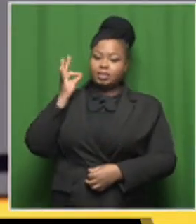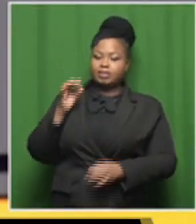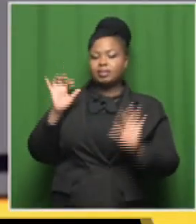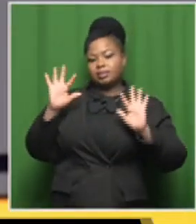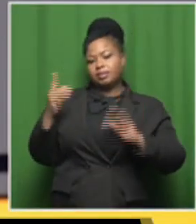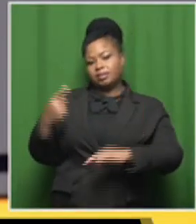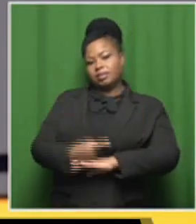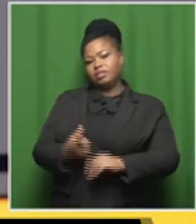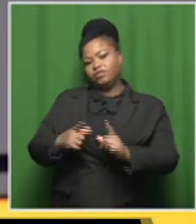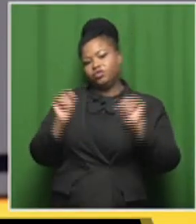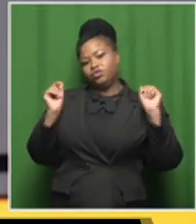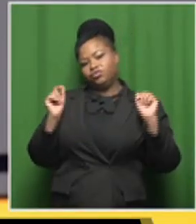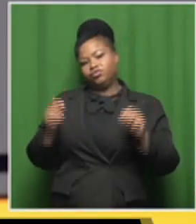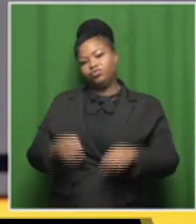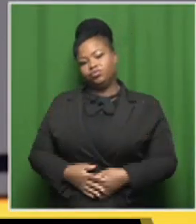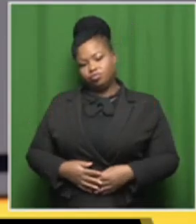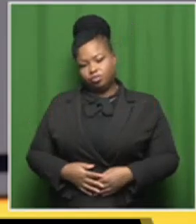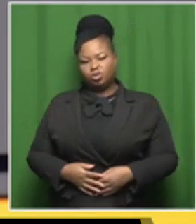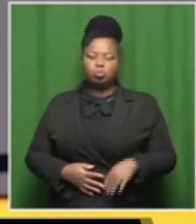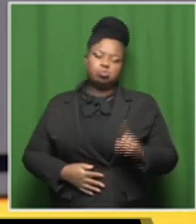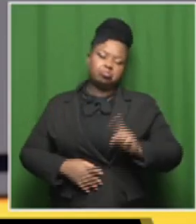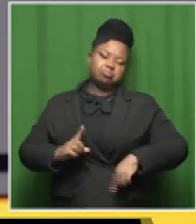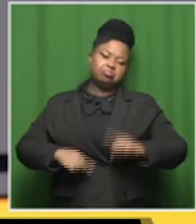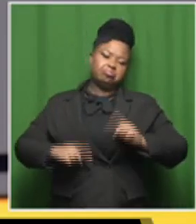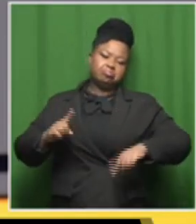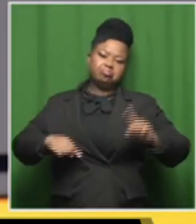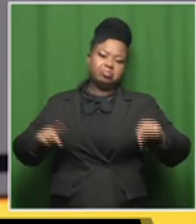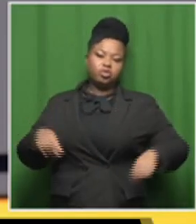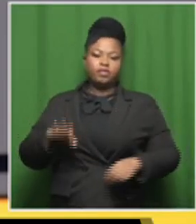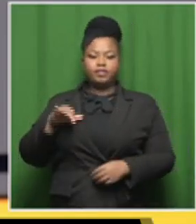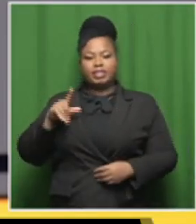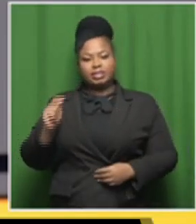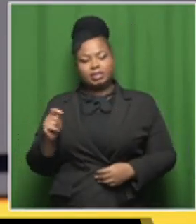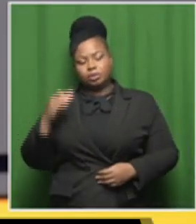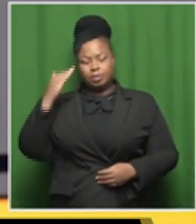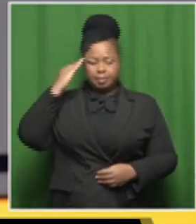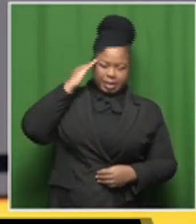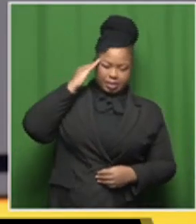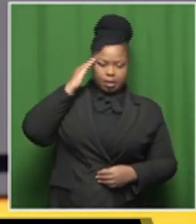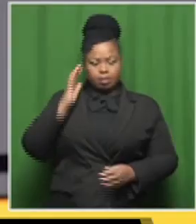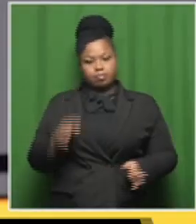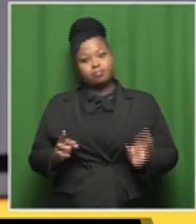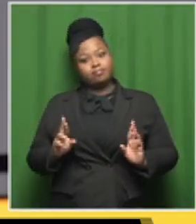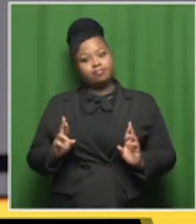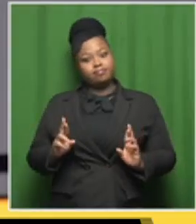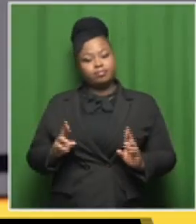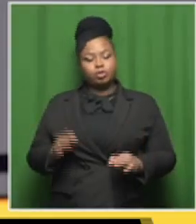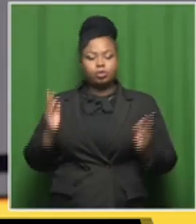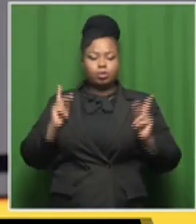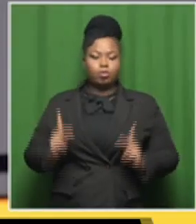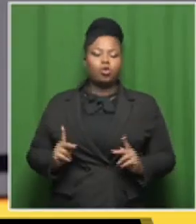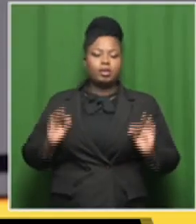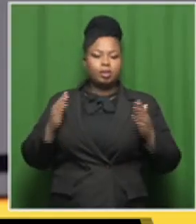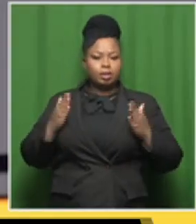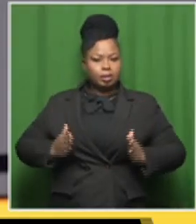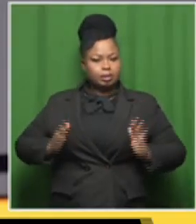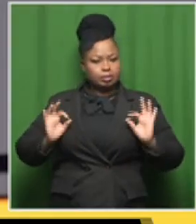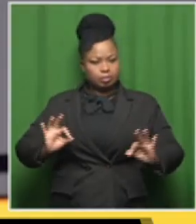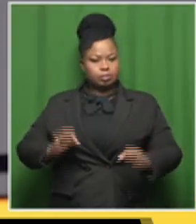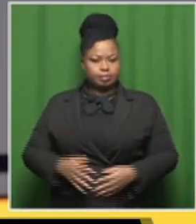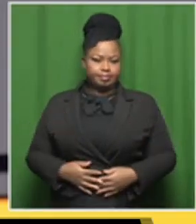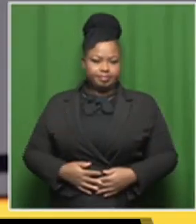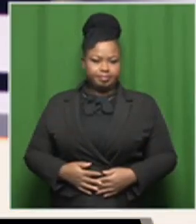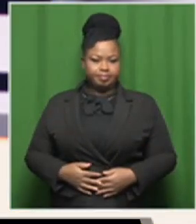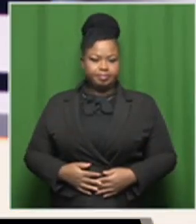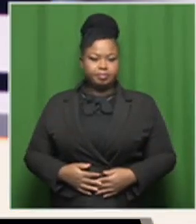10 days. So it varies on your fitness levels, your mental strength, and hopefully that your body sticks in one piece.